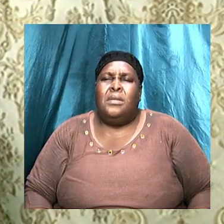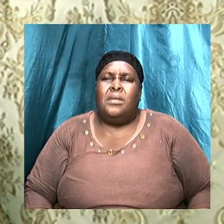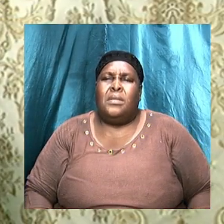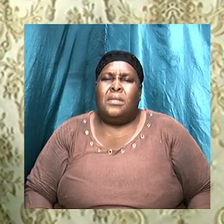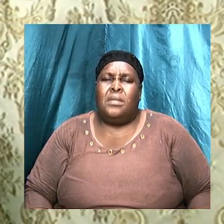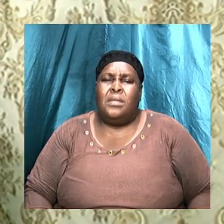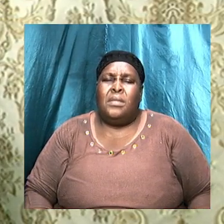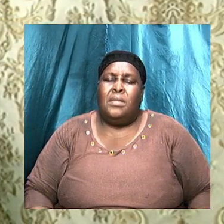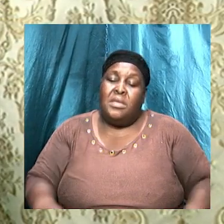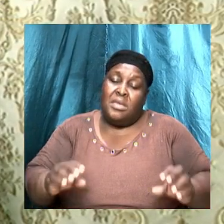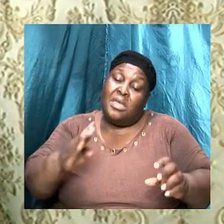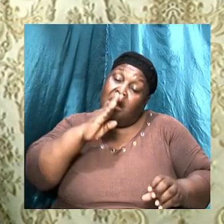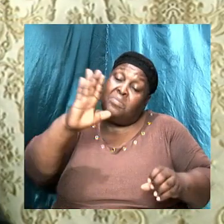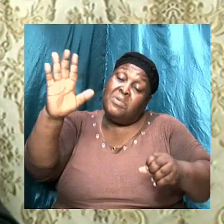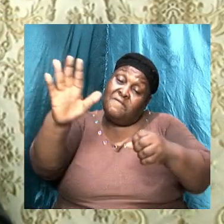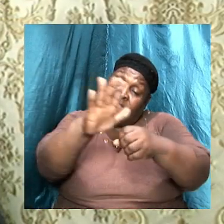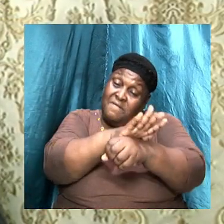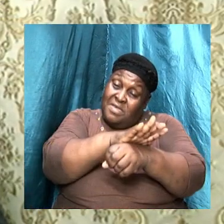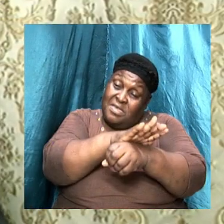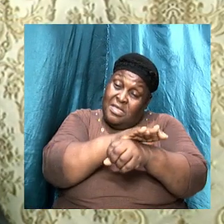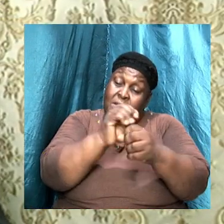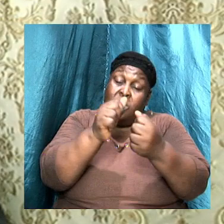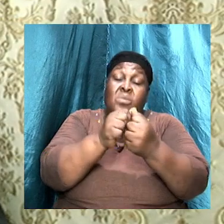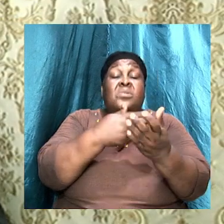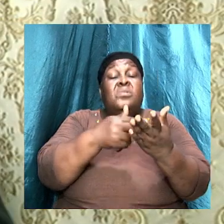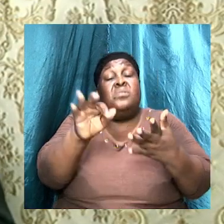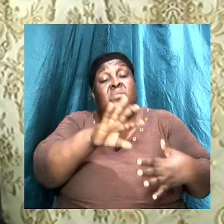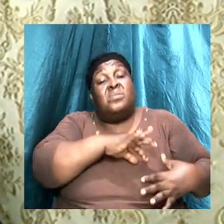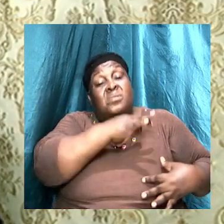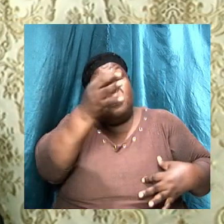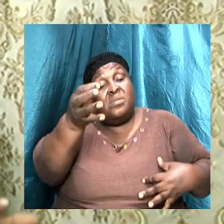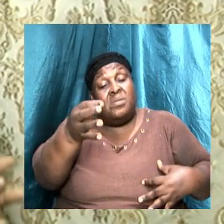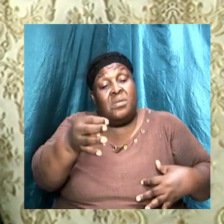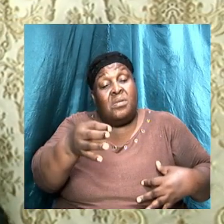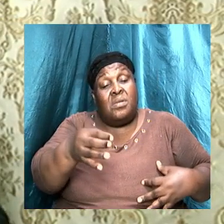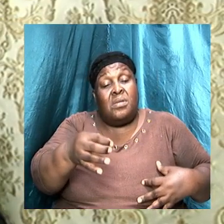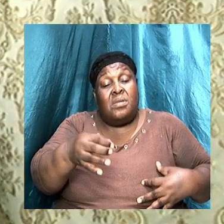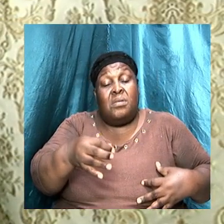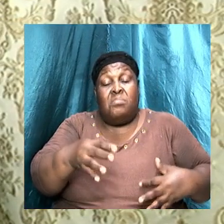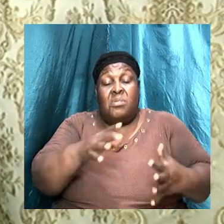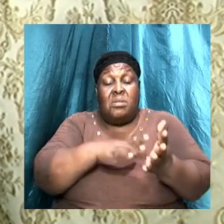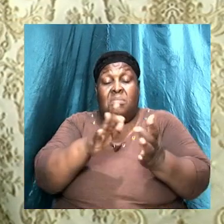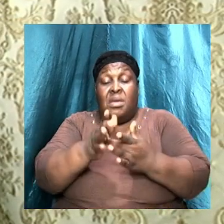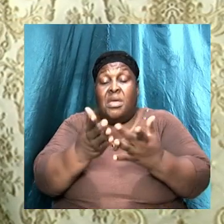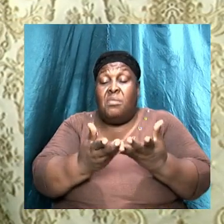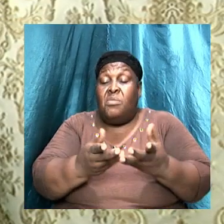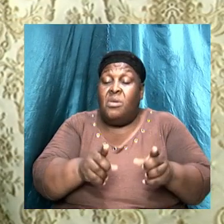it can be filled with the Holy Ghost. But the Bible also used the term baptized with the Holy Ghost.